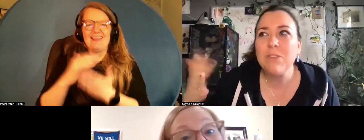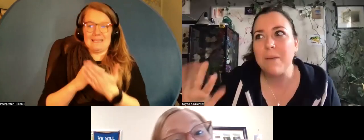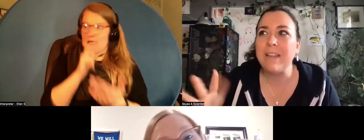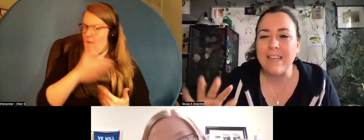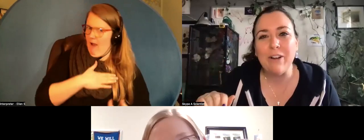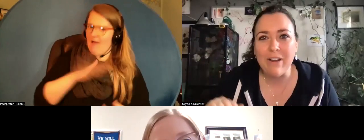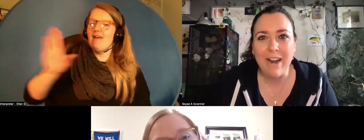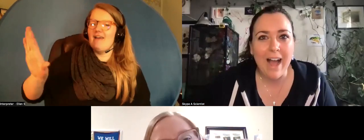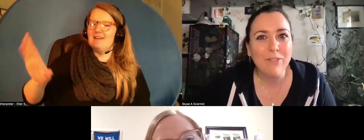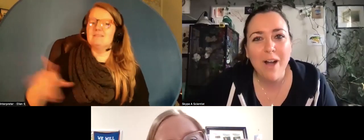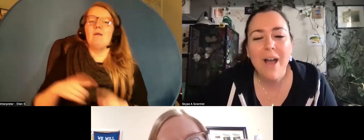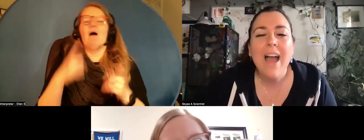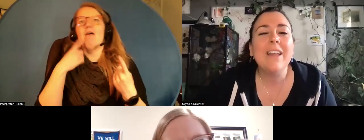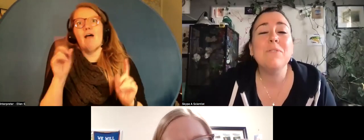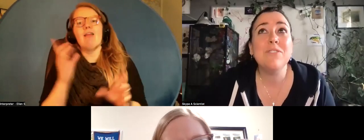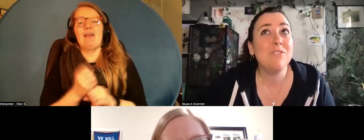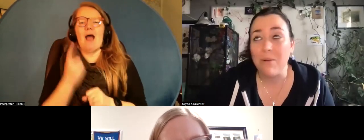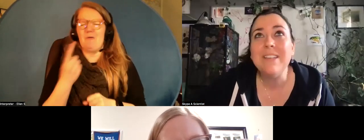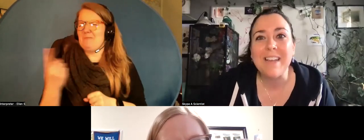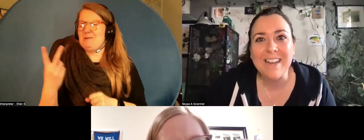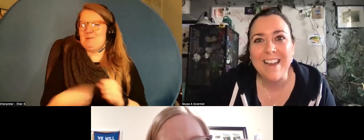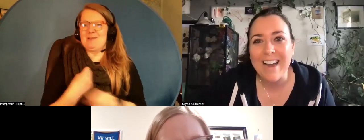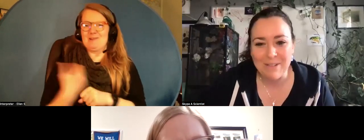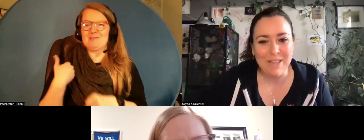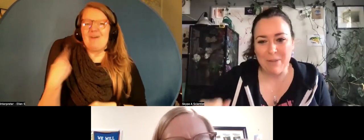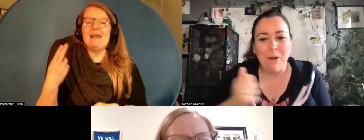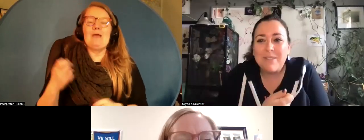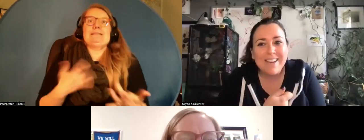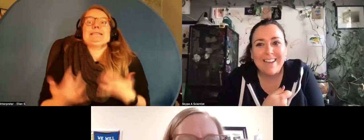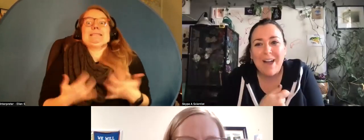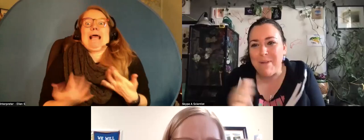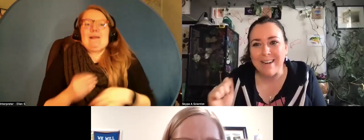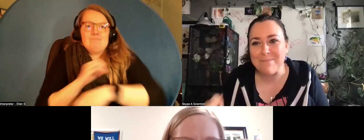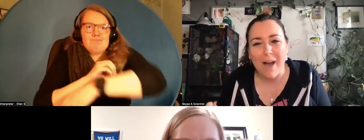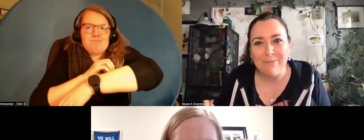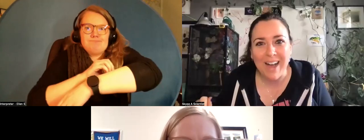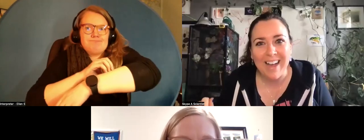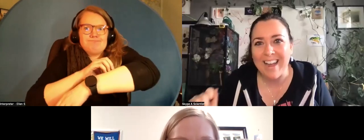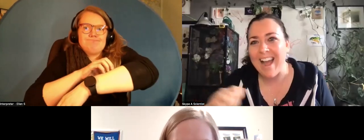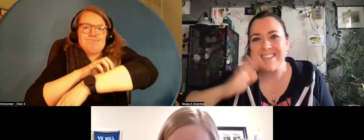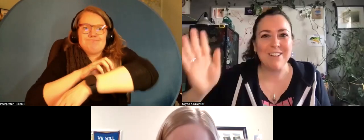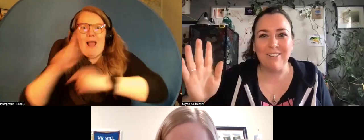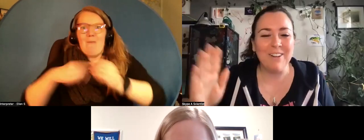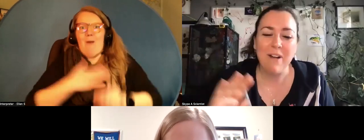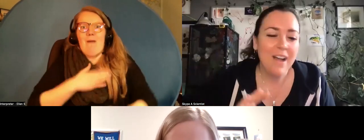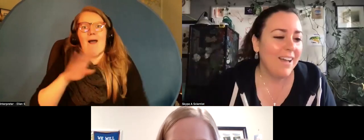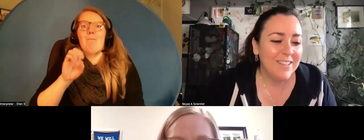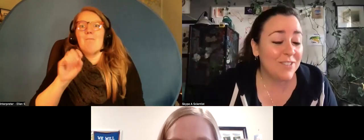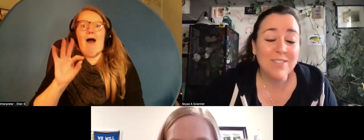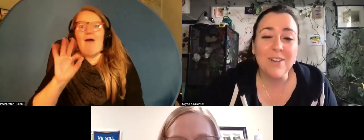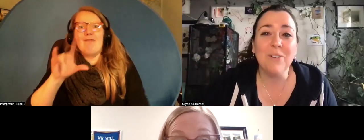one. This was maybe like a year and a half ago. And he was so excited. And he was like posting about his bot fly as it